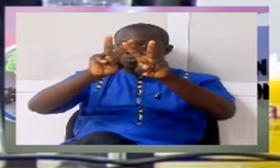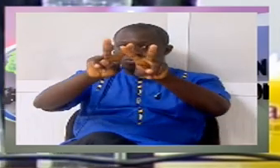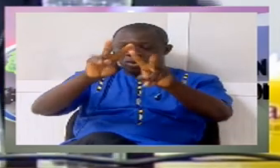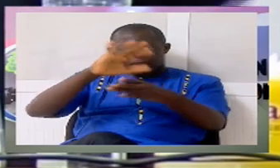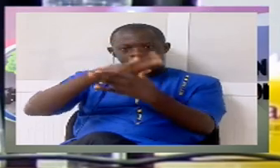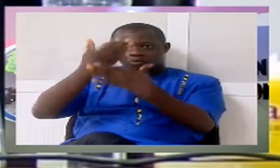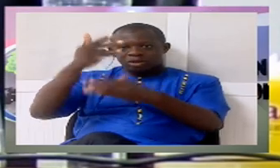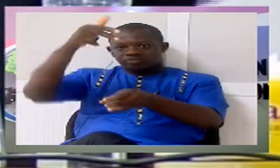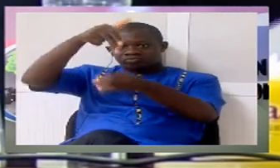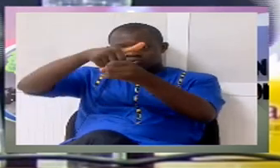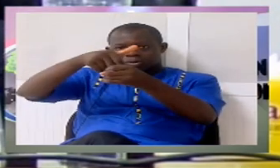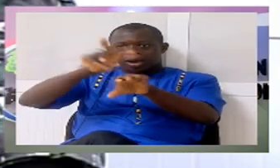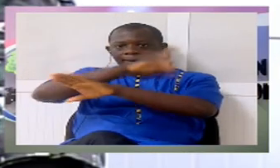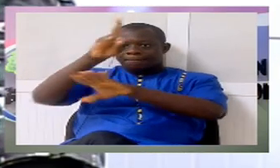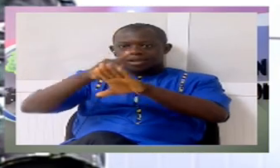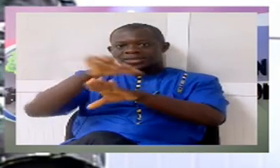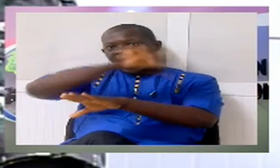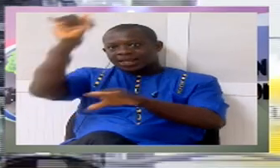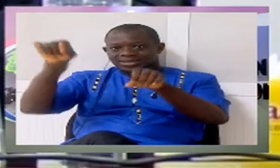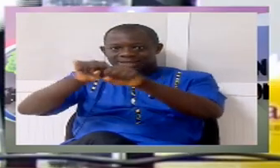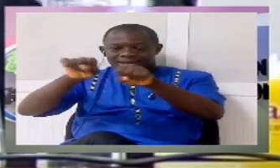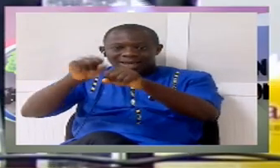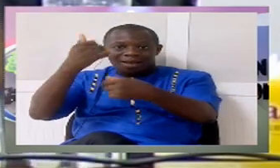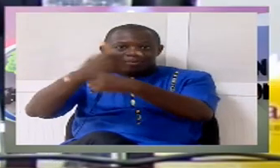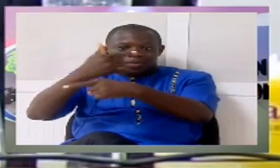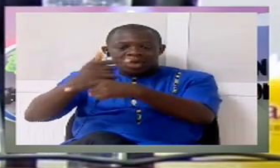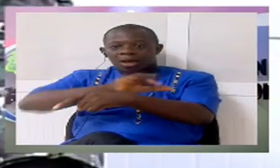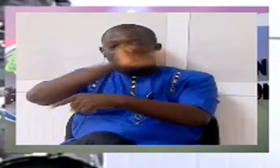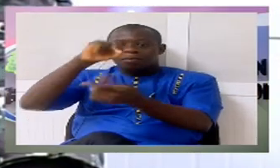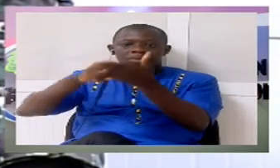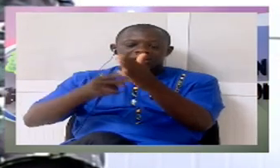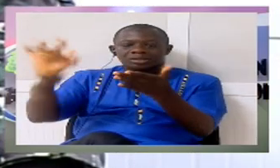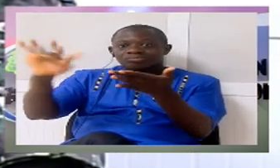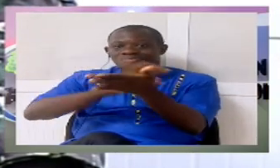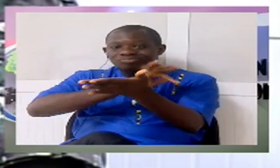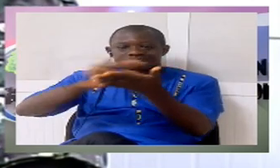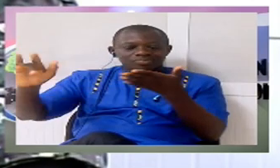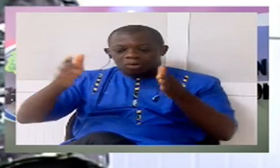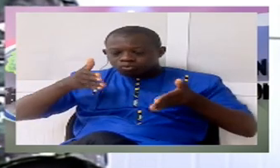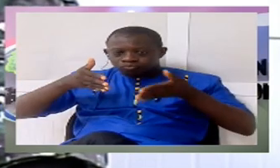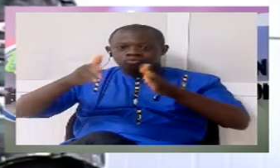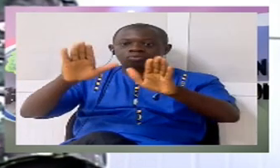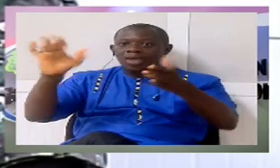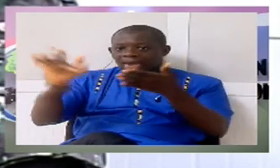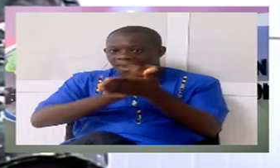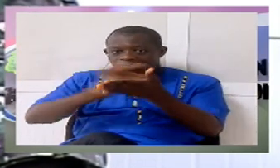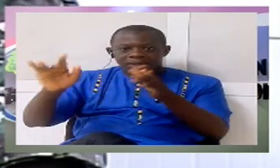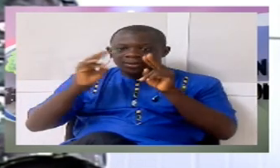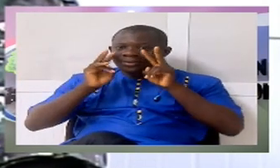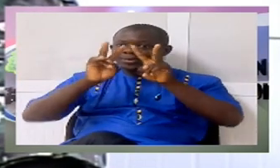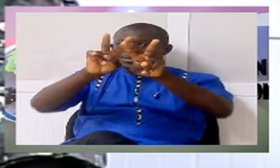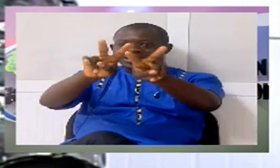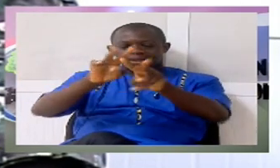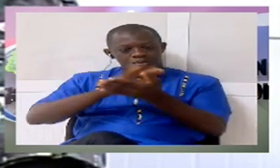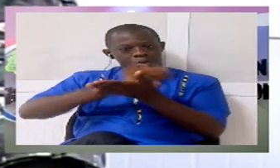Atlas and Senegambia. It was virtually empty. Bon dafa melni ba ngeen ñew yeen ak doon gis yoon wi yeb dara neeku